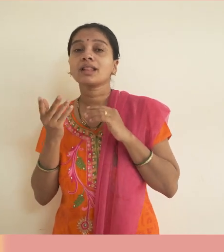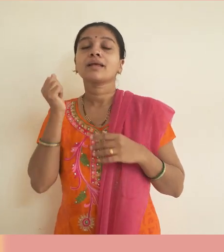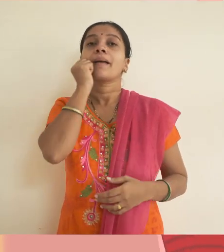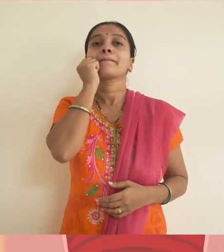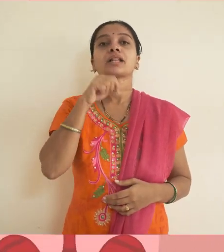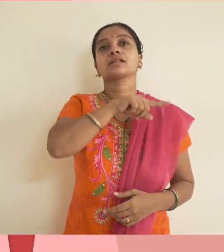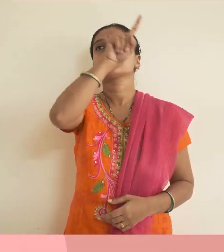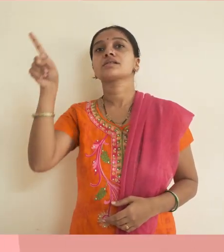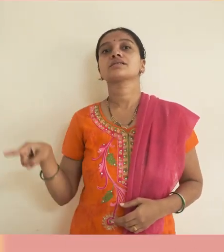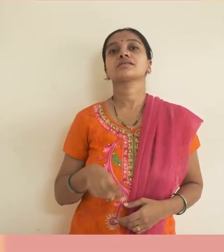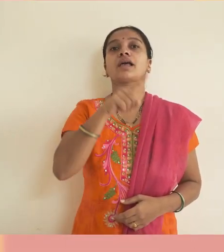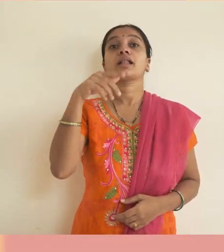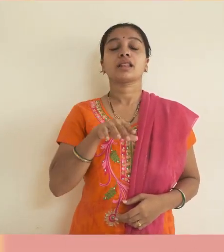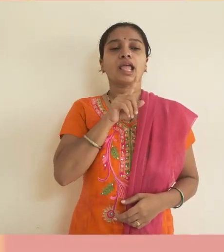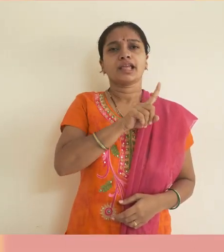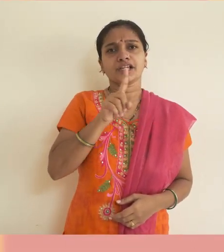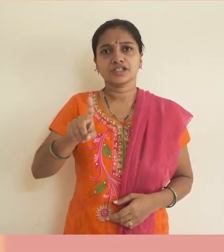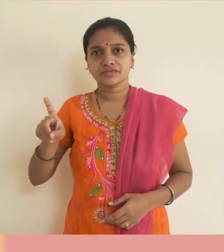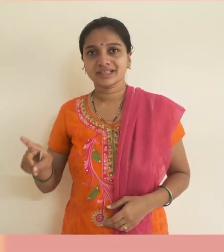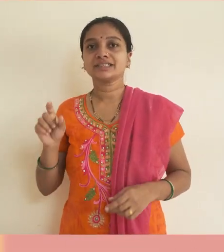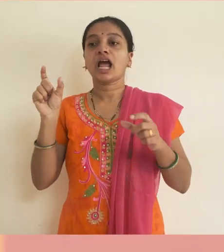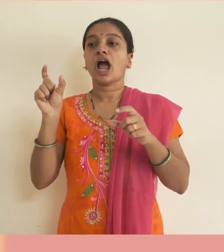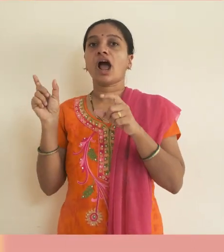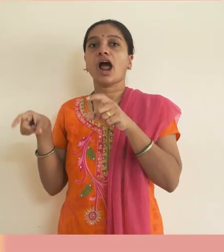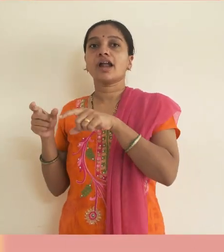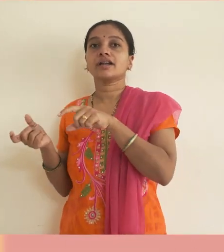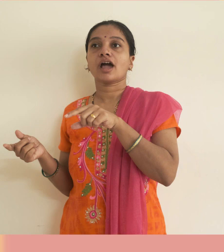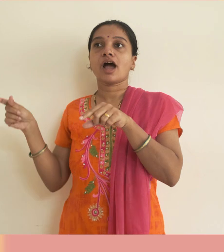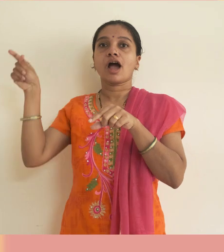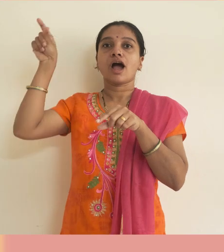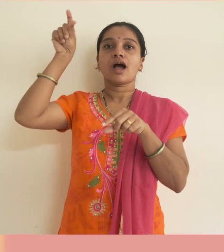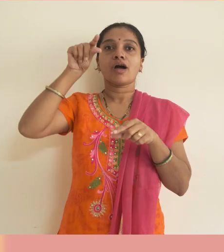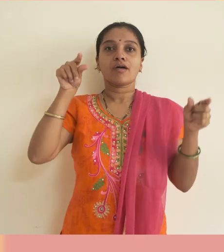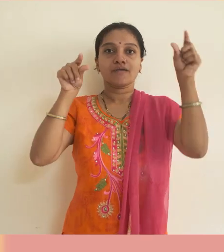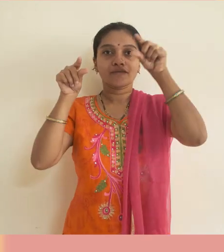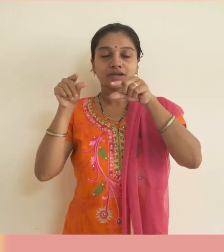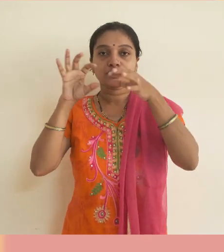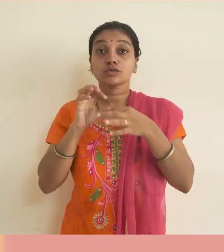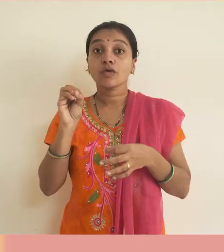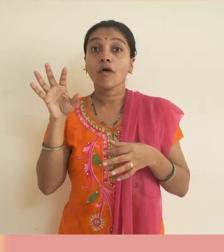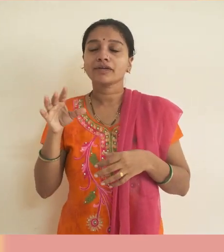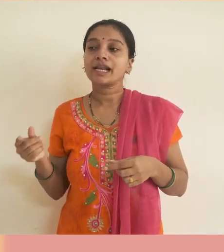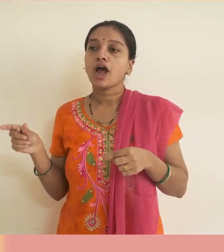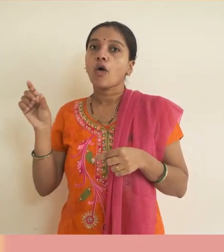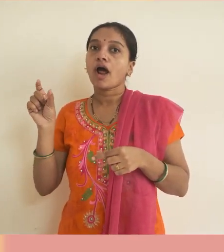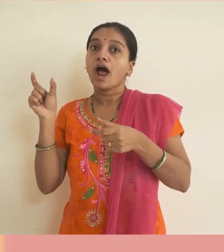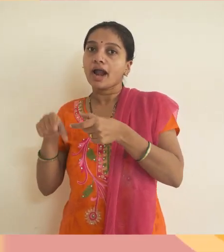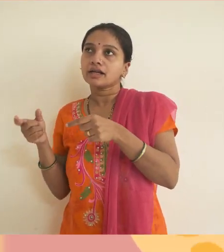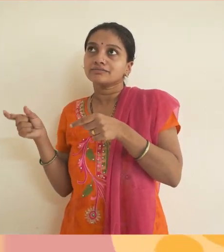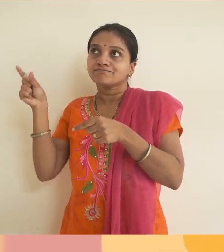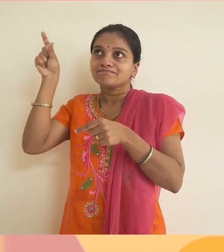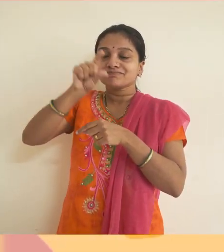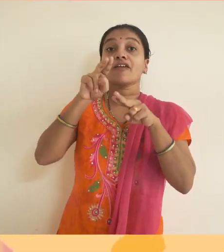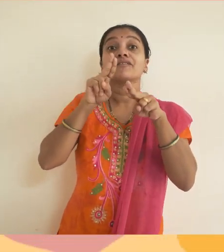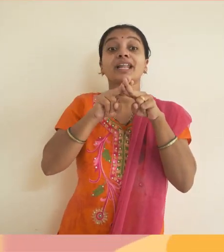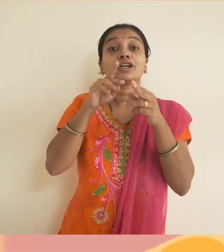menstrual cycle? Each month, an egg is released by one of the ovaries. This egg is transported to the